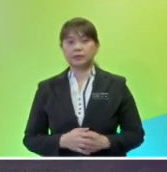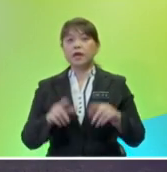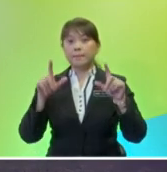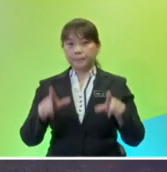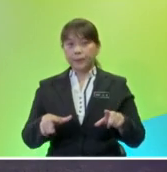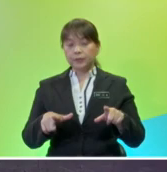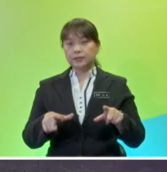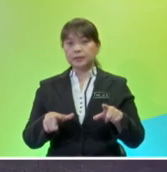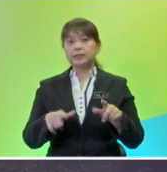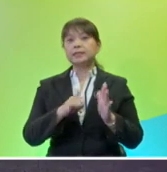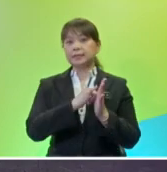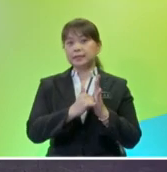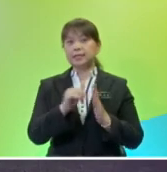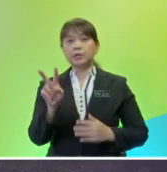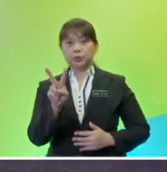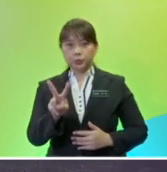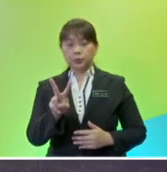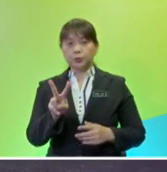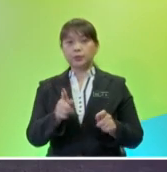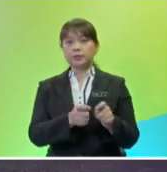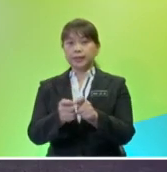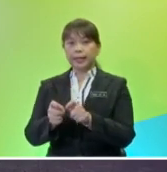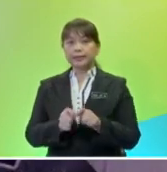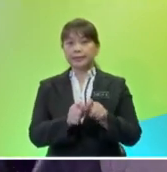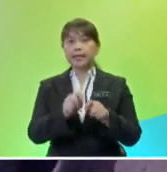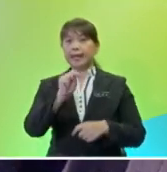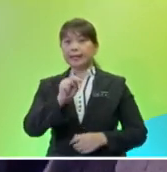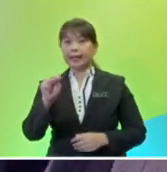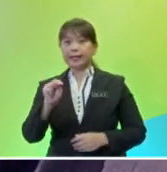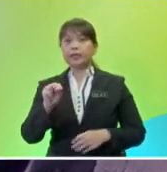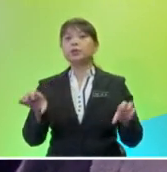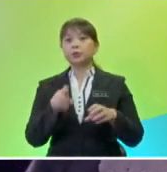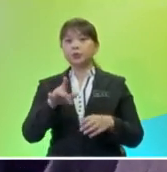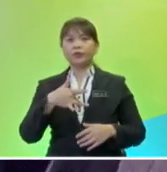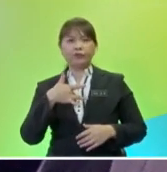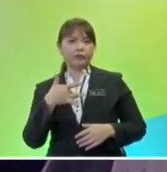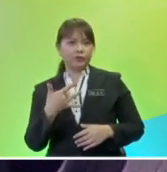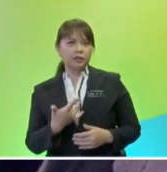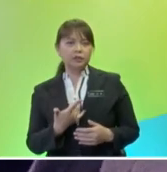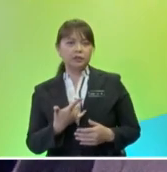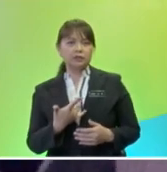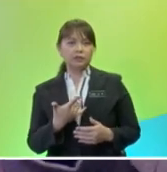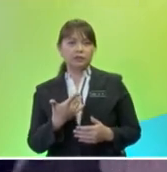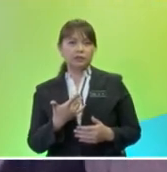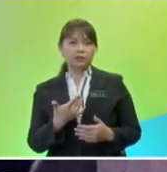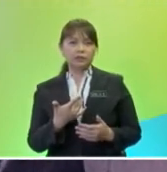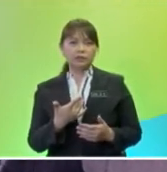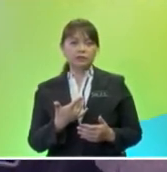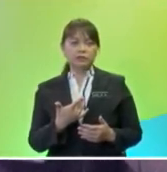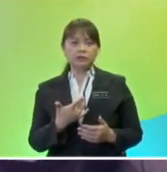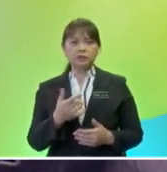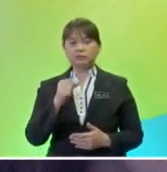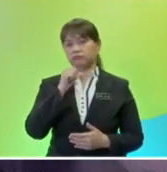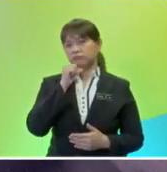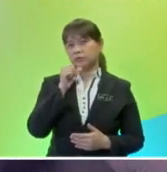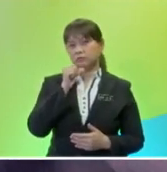two together. North and north. All right. Do you feel anything? I feel like it's not sticking at all.